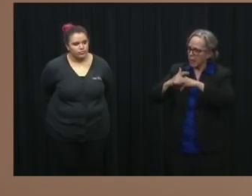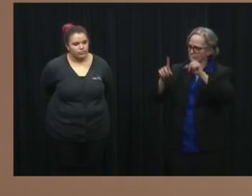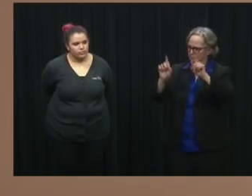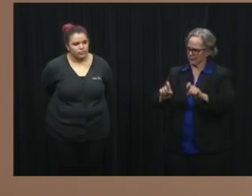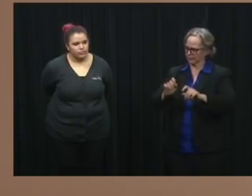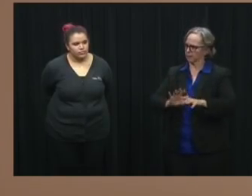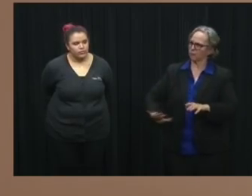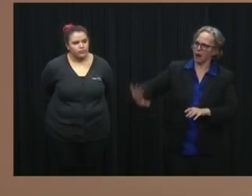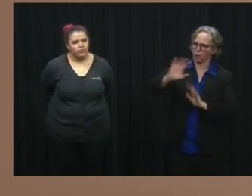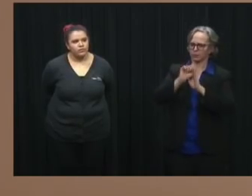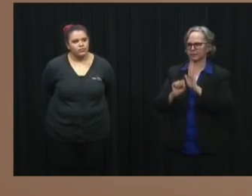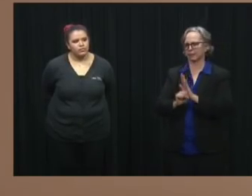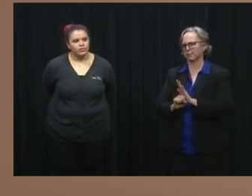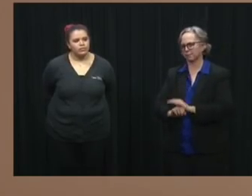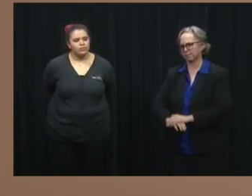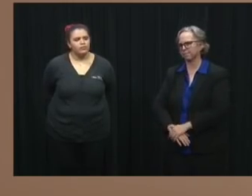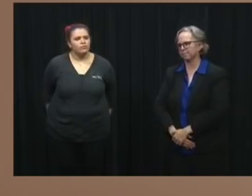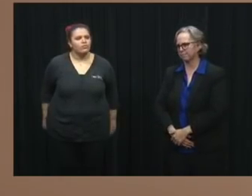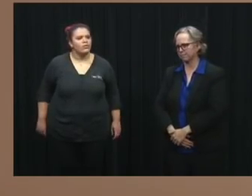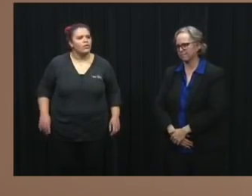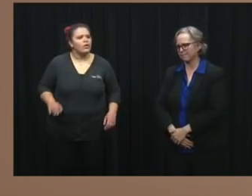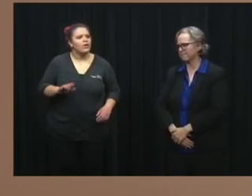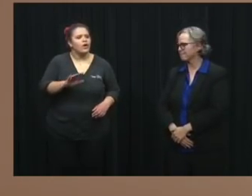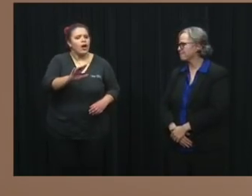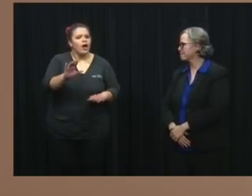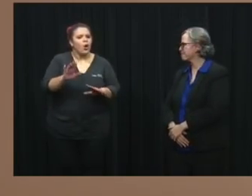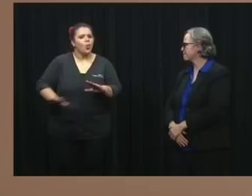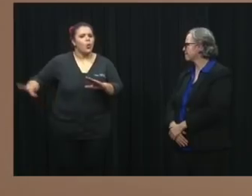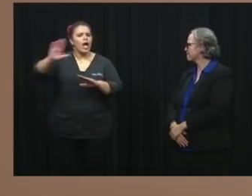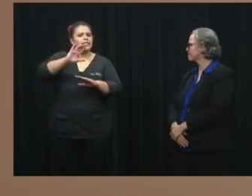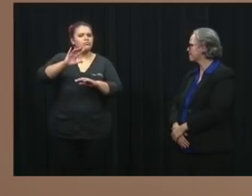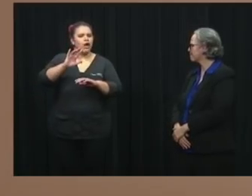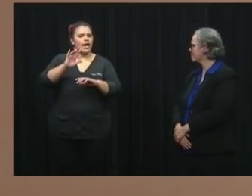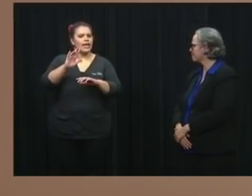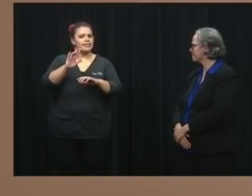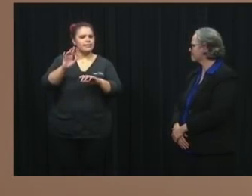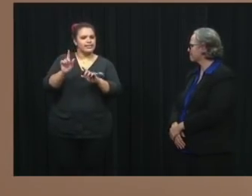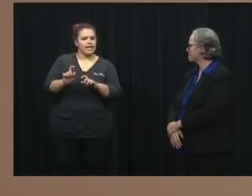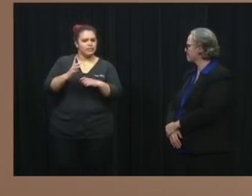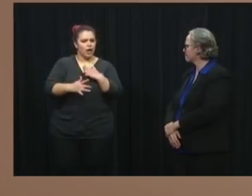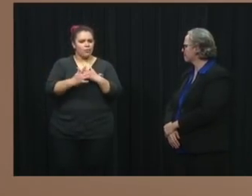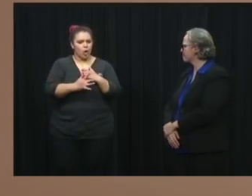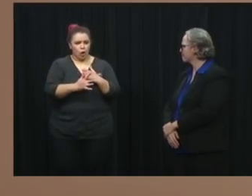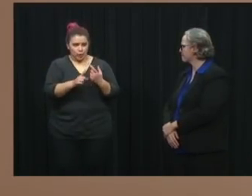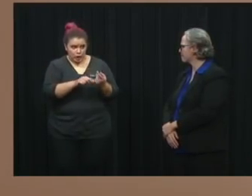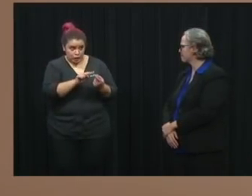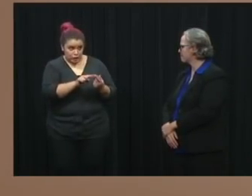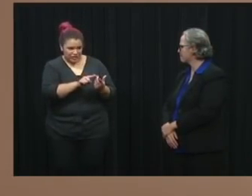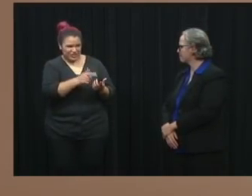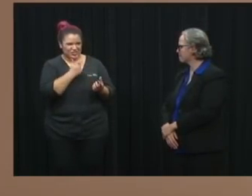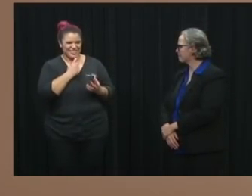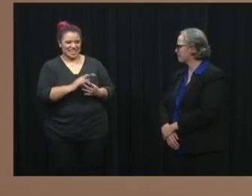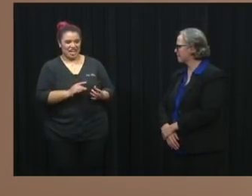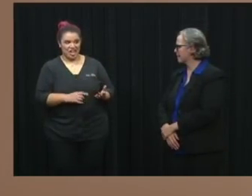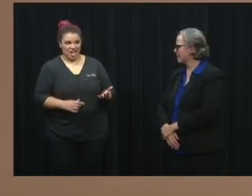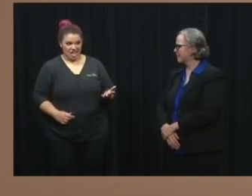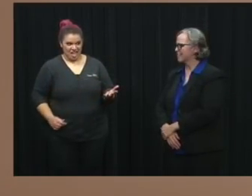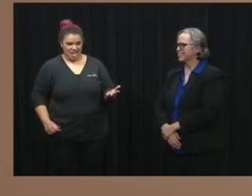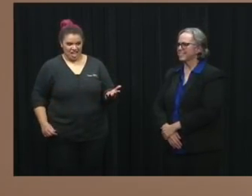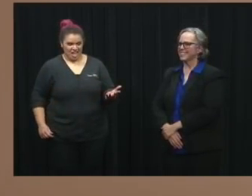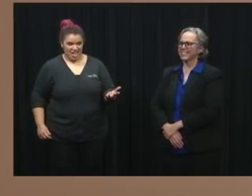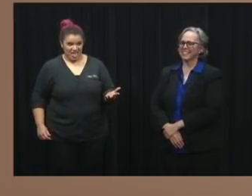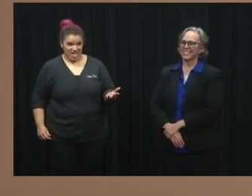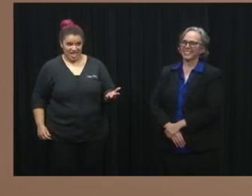be widespread testing available, do you, since you just mentioned that? So, we know that there are several components